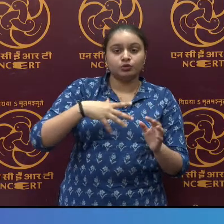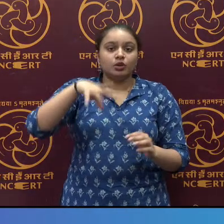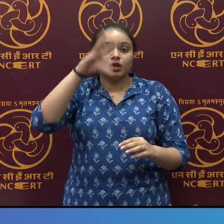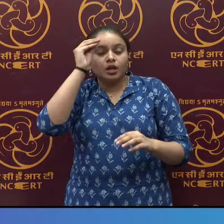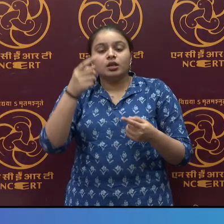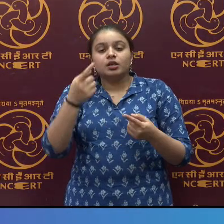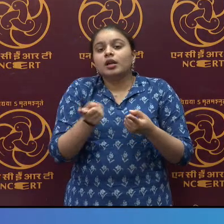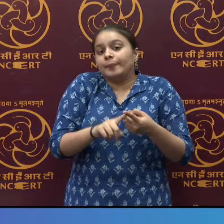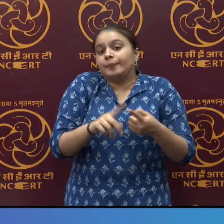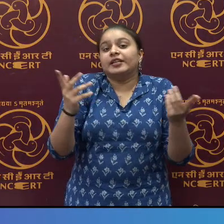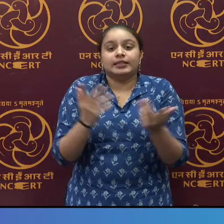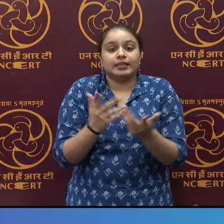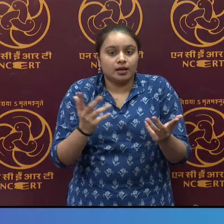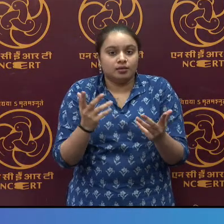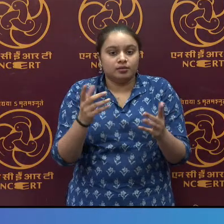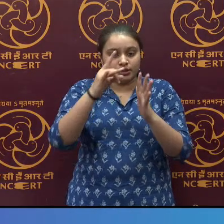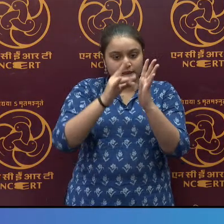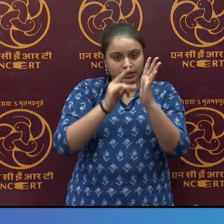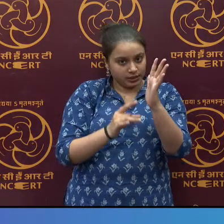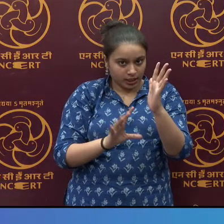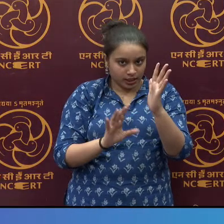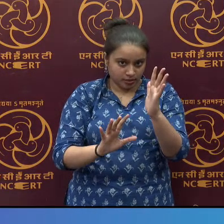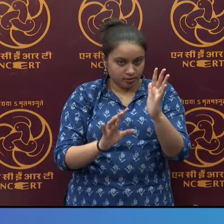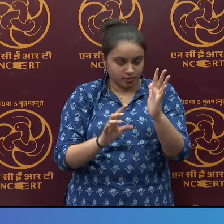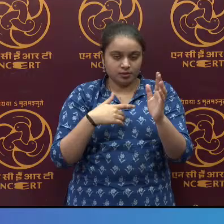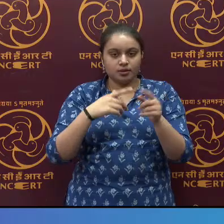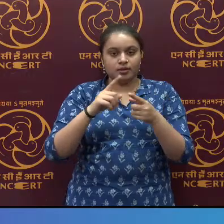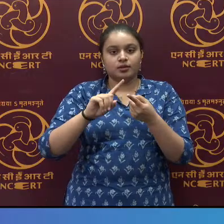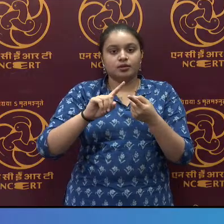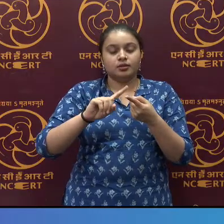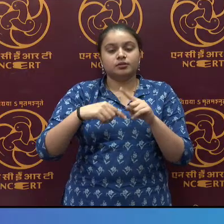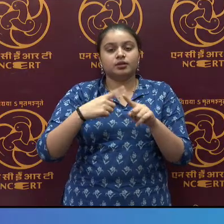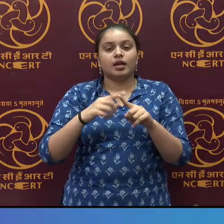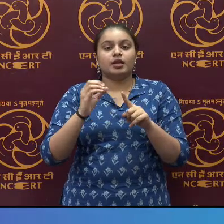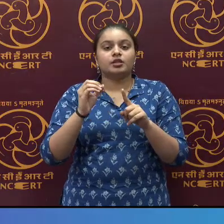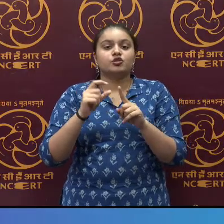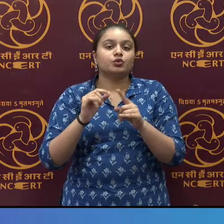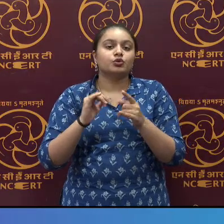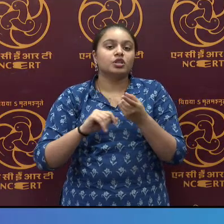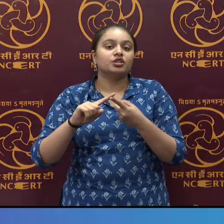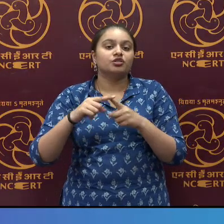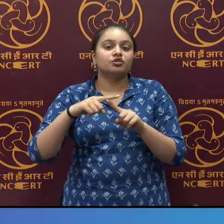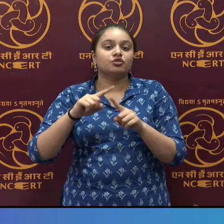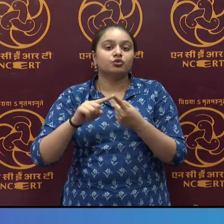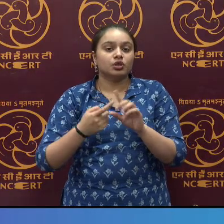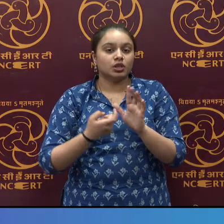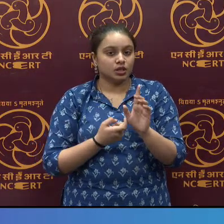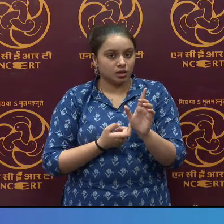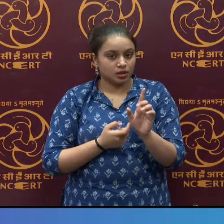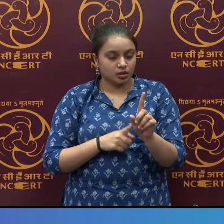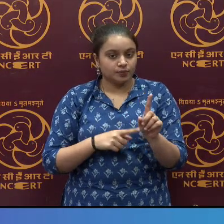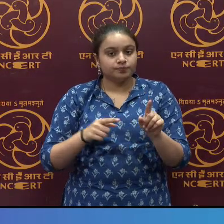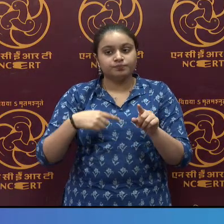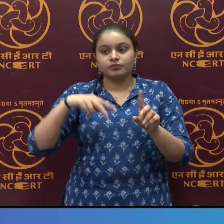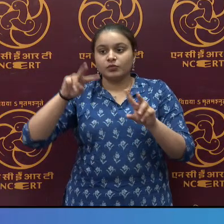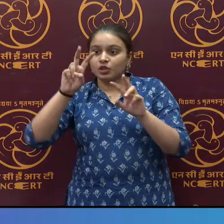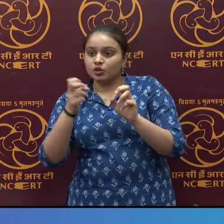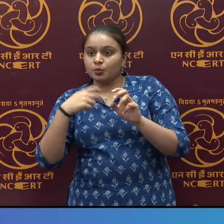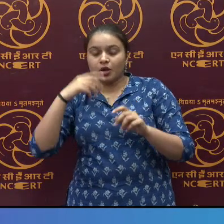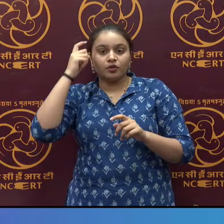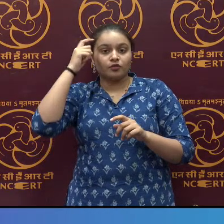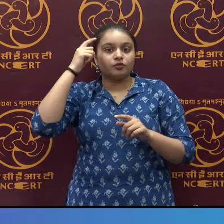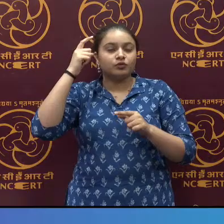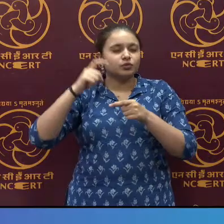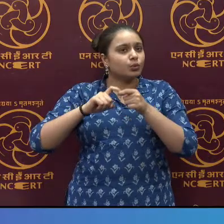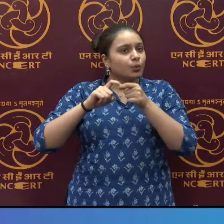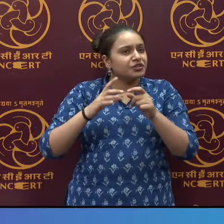or detail about something. So expository article is if there is a topic and reader has a lot of questions in mind.